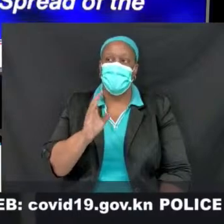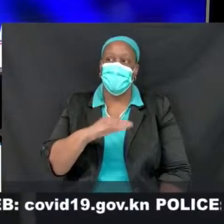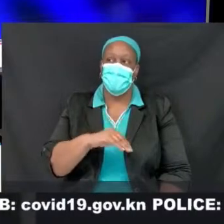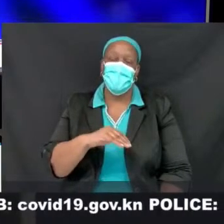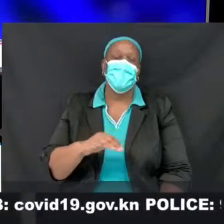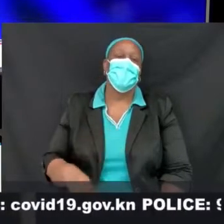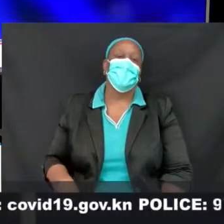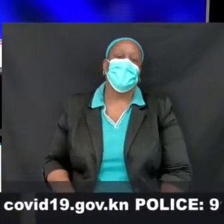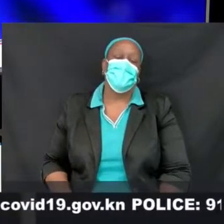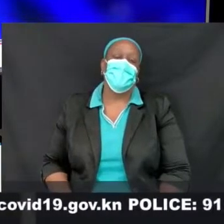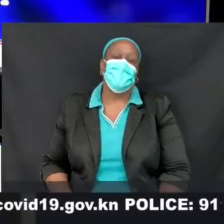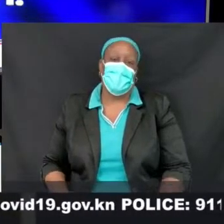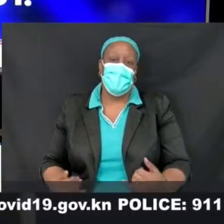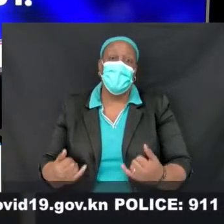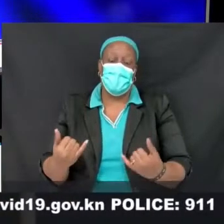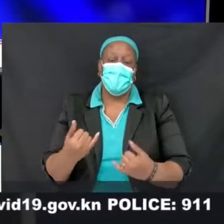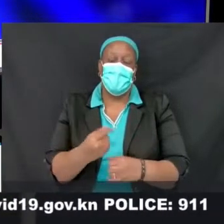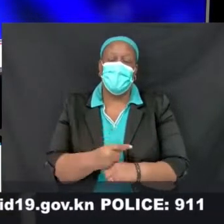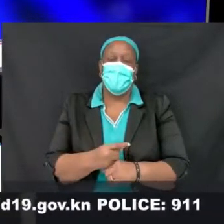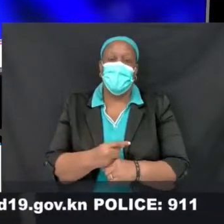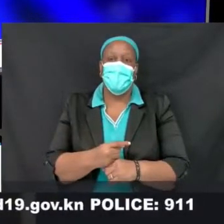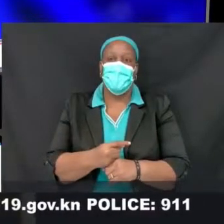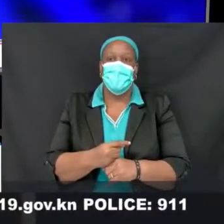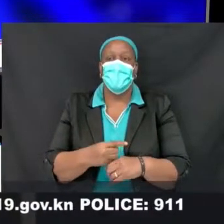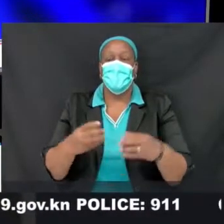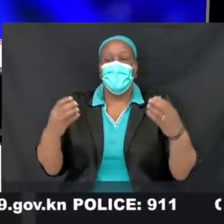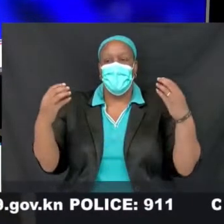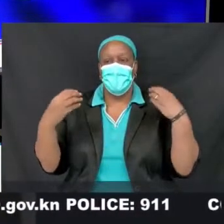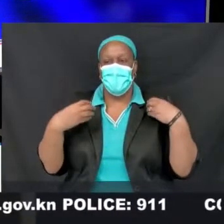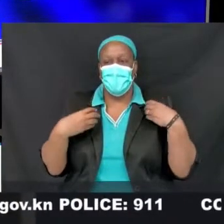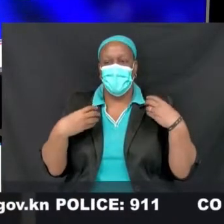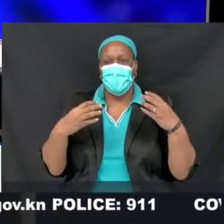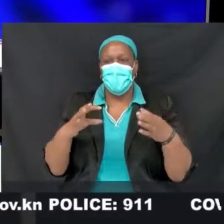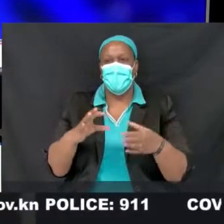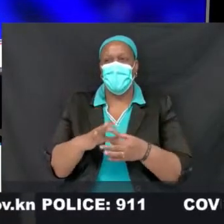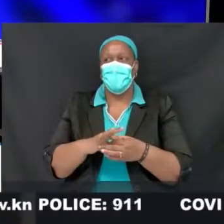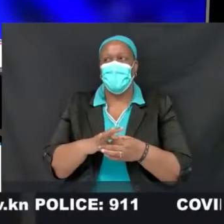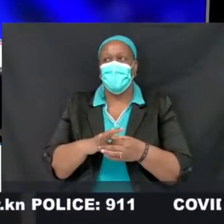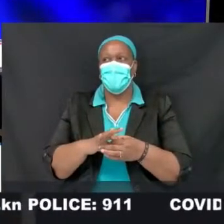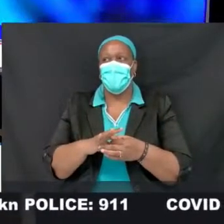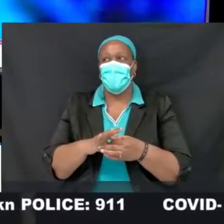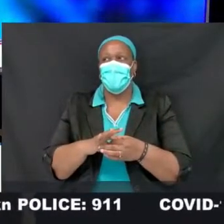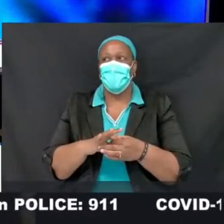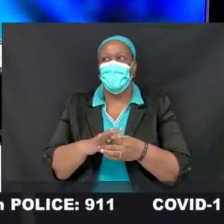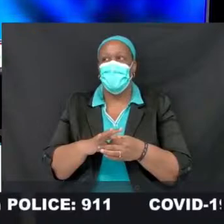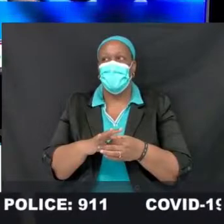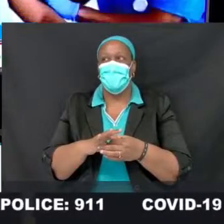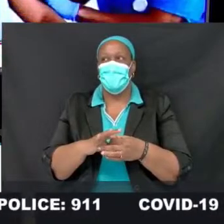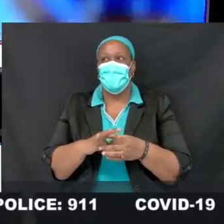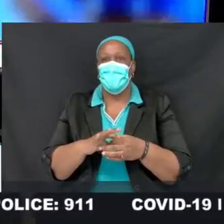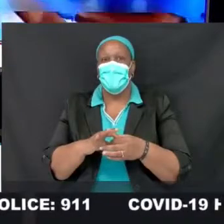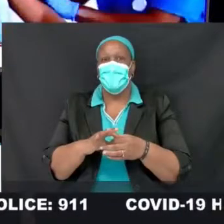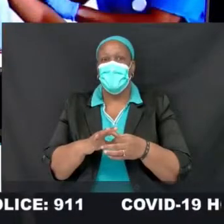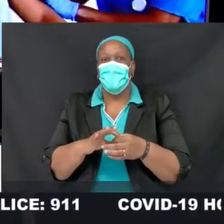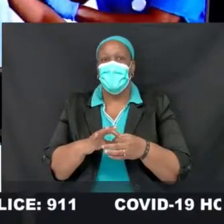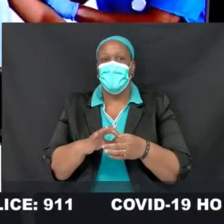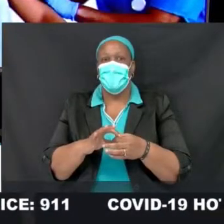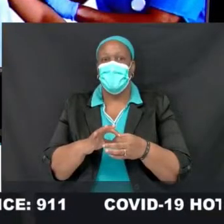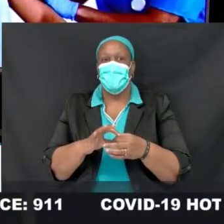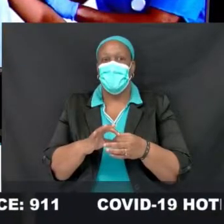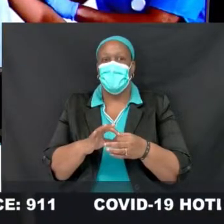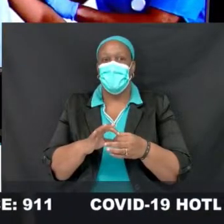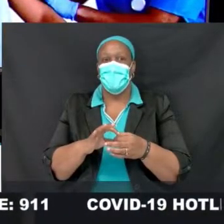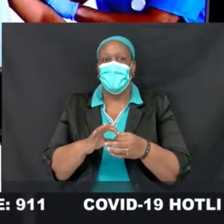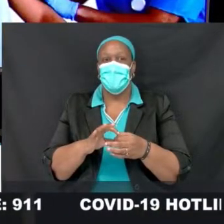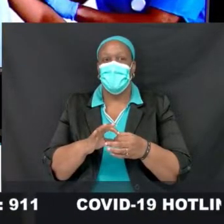Samuel will not present today. I do not have any questions that were sent in, and so therefore we are going to